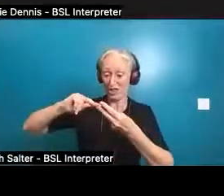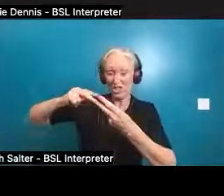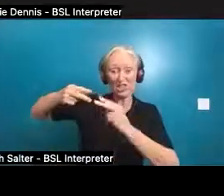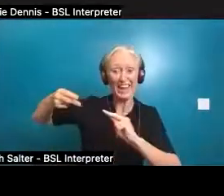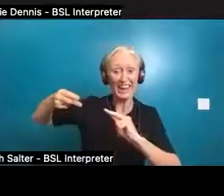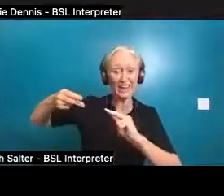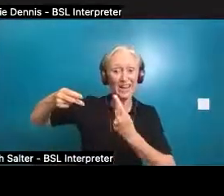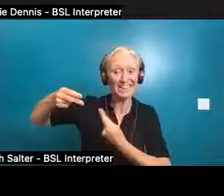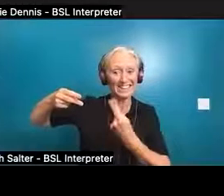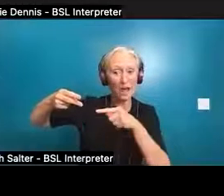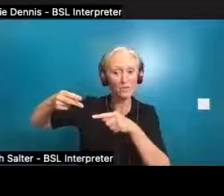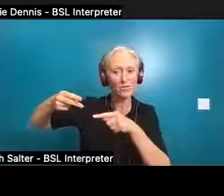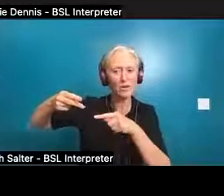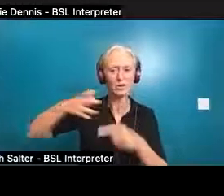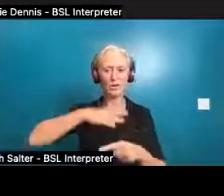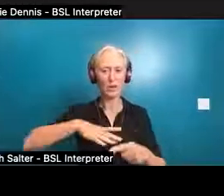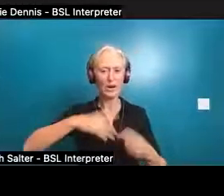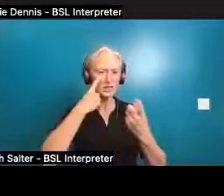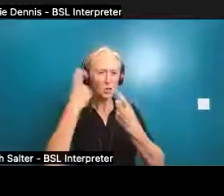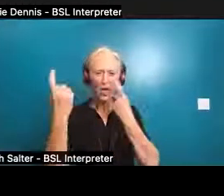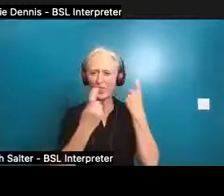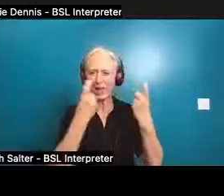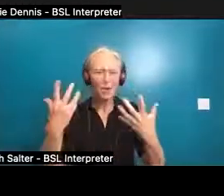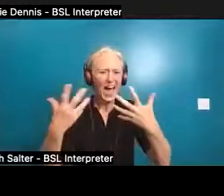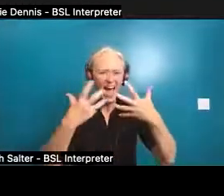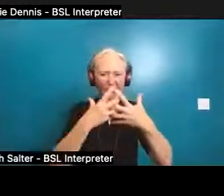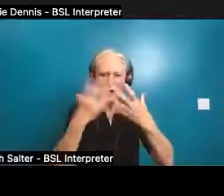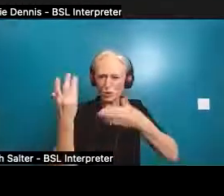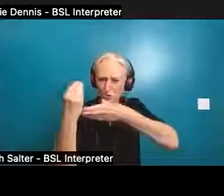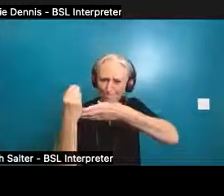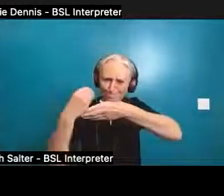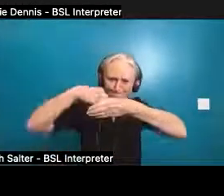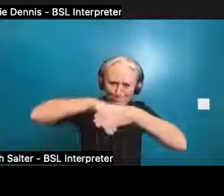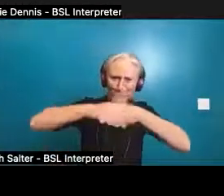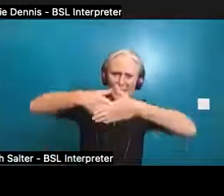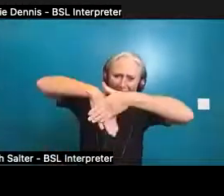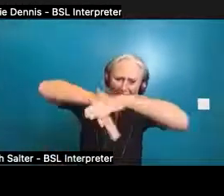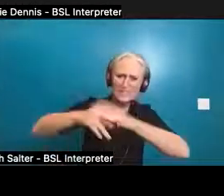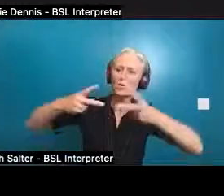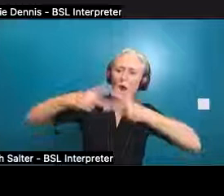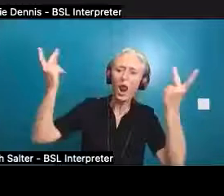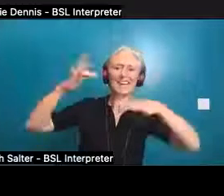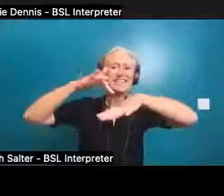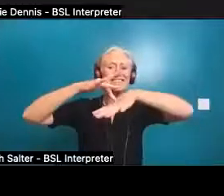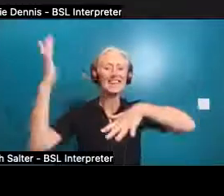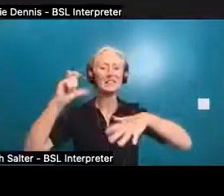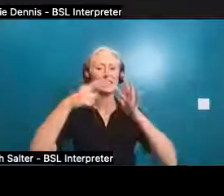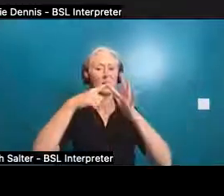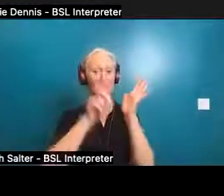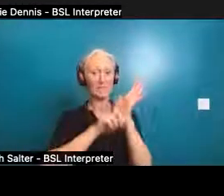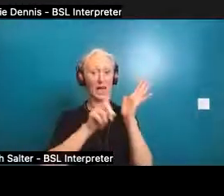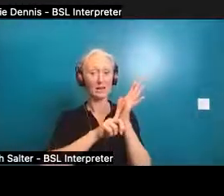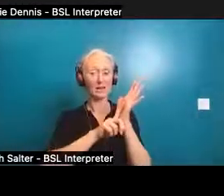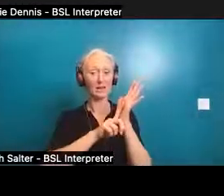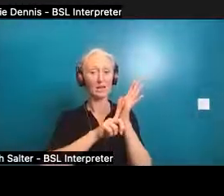think about better ways to get it into the light sensitive cells? So this is all new work that moves on from